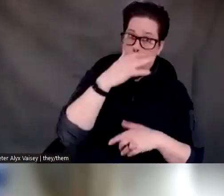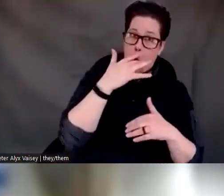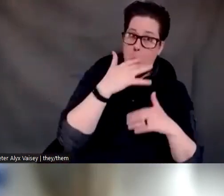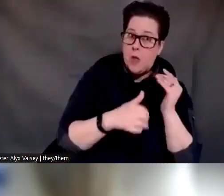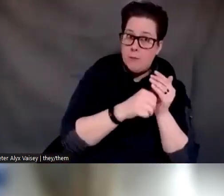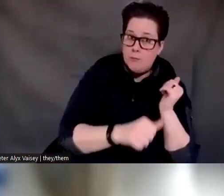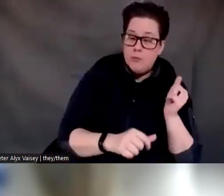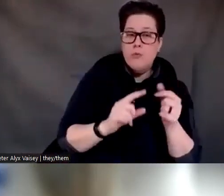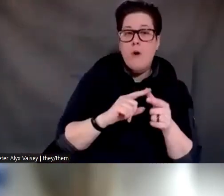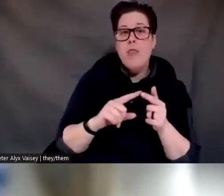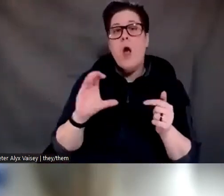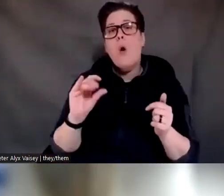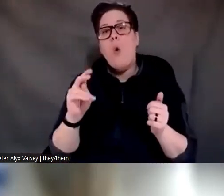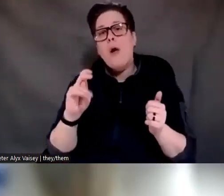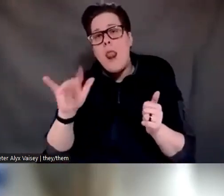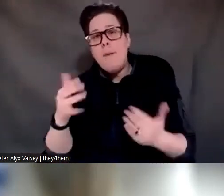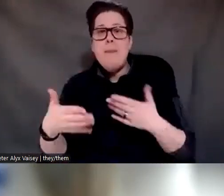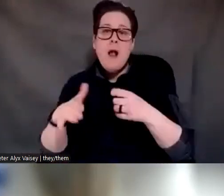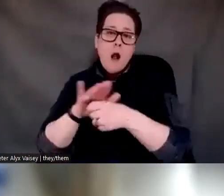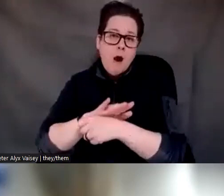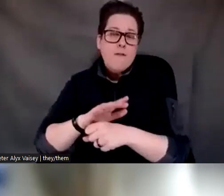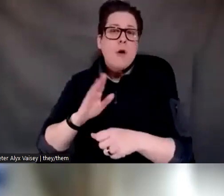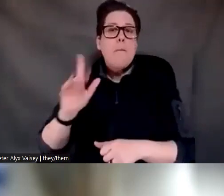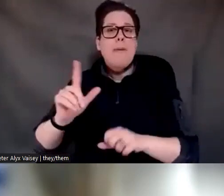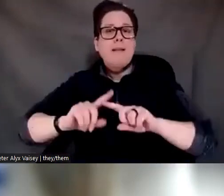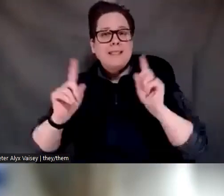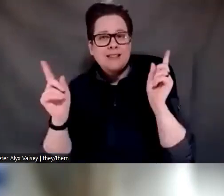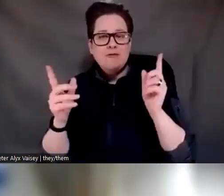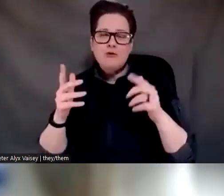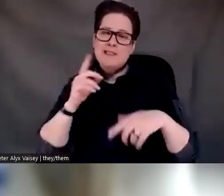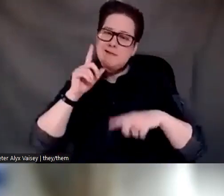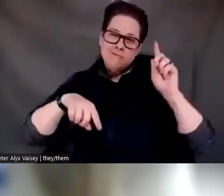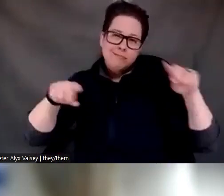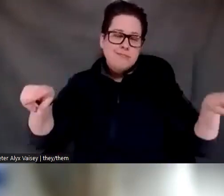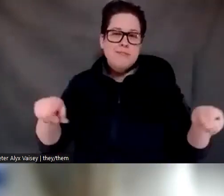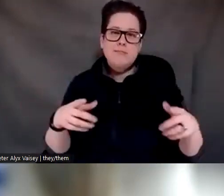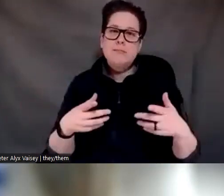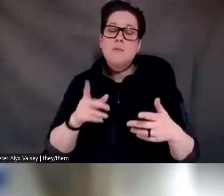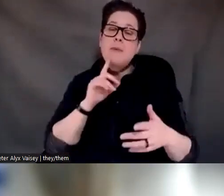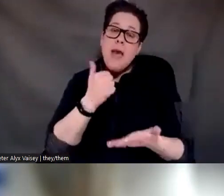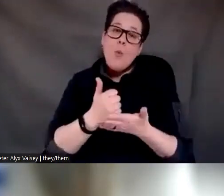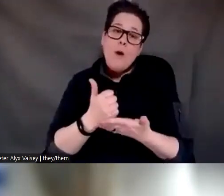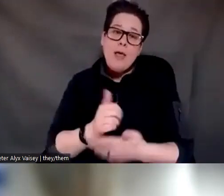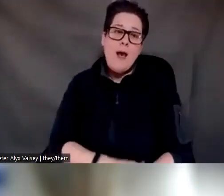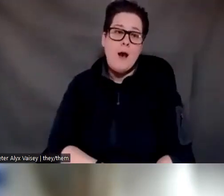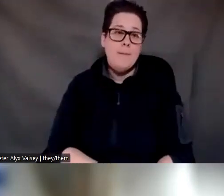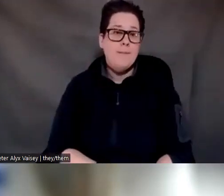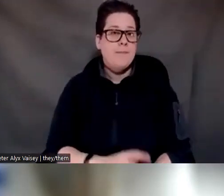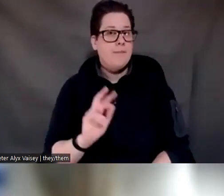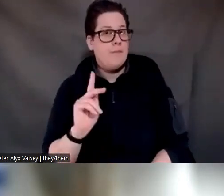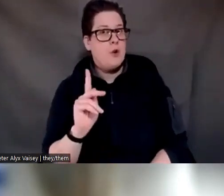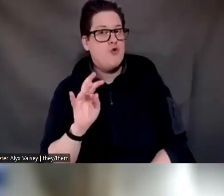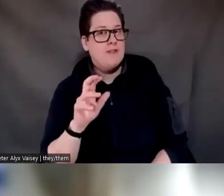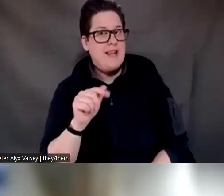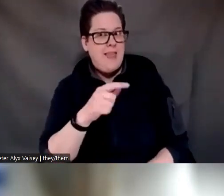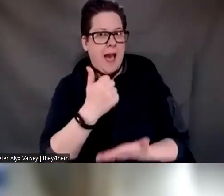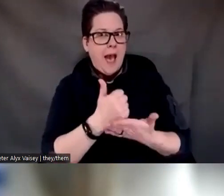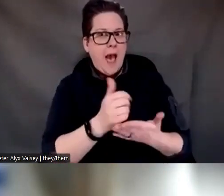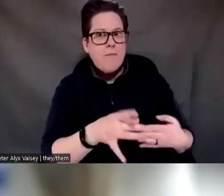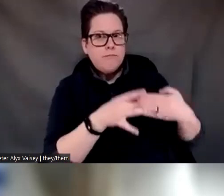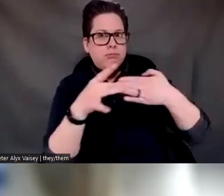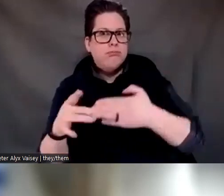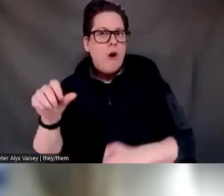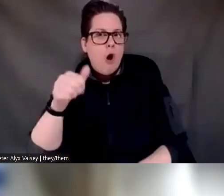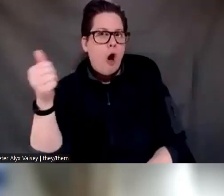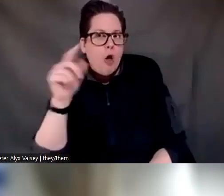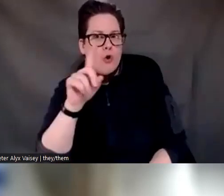for us to kind of triage who needs to get in the quickest. That is a great segue into one of the other questions that we